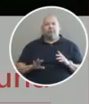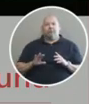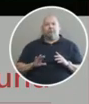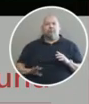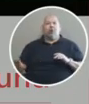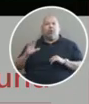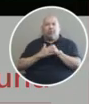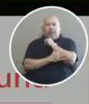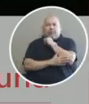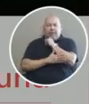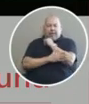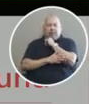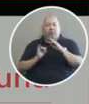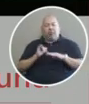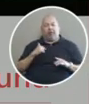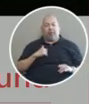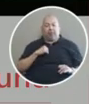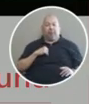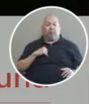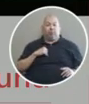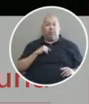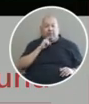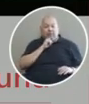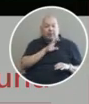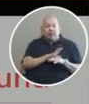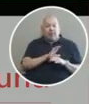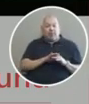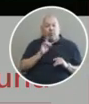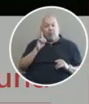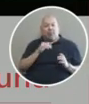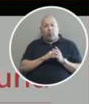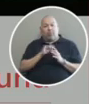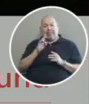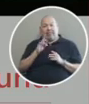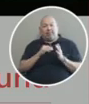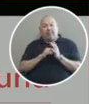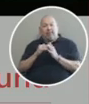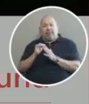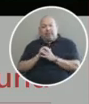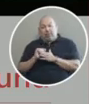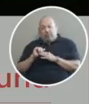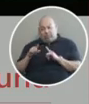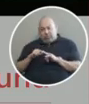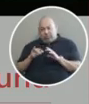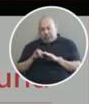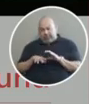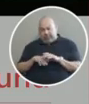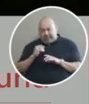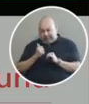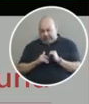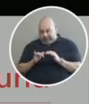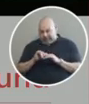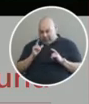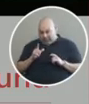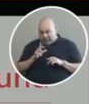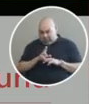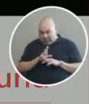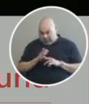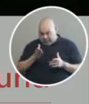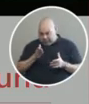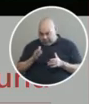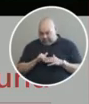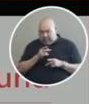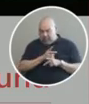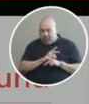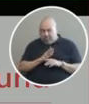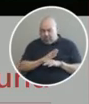county. So we have a total commitment here of $1.7 million once you take out everything that's going to be used for servicing